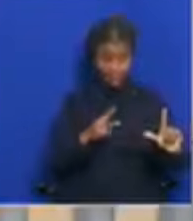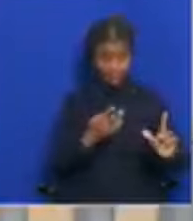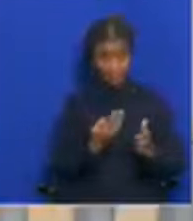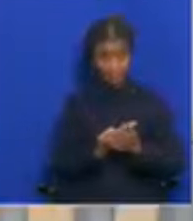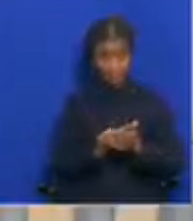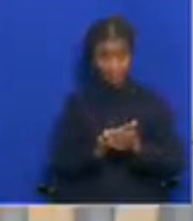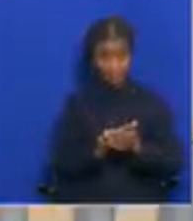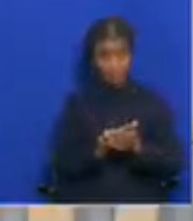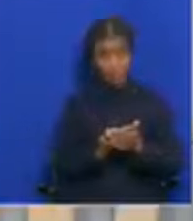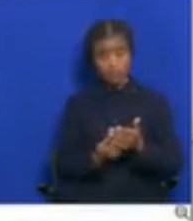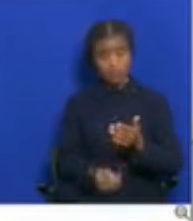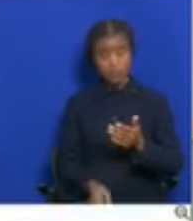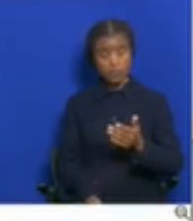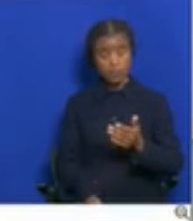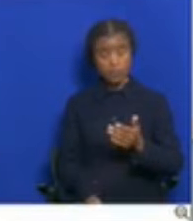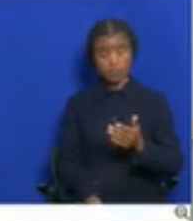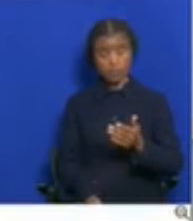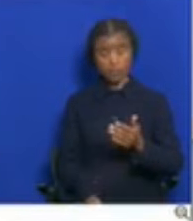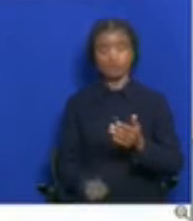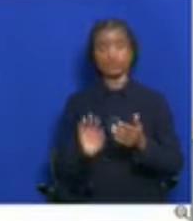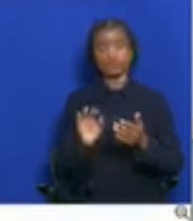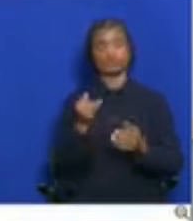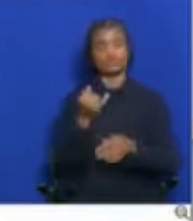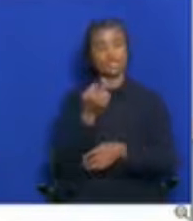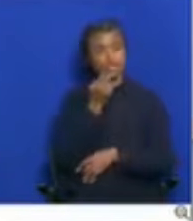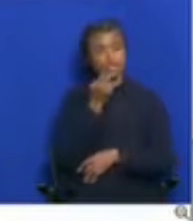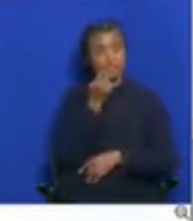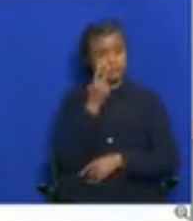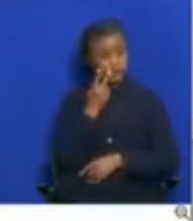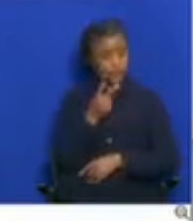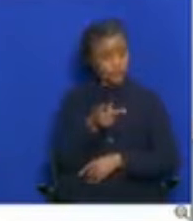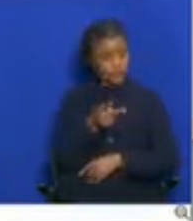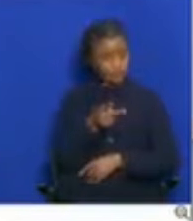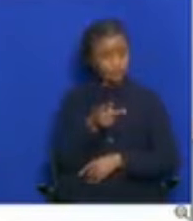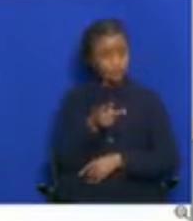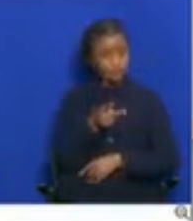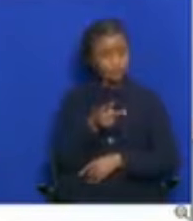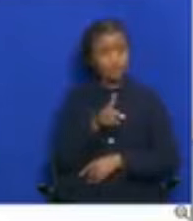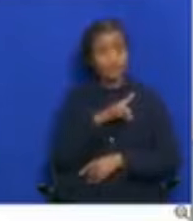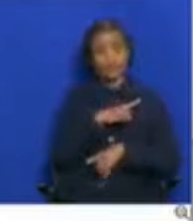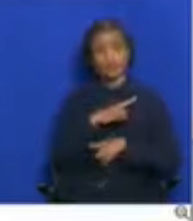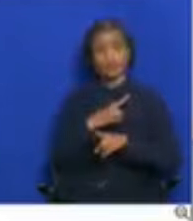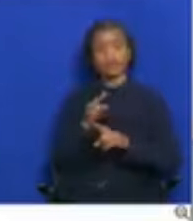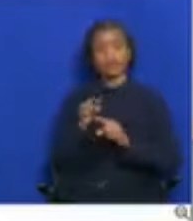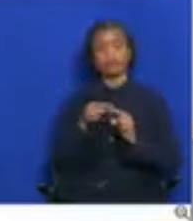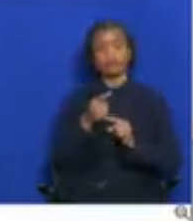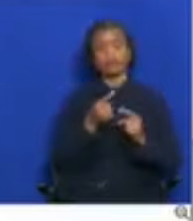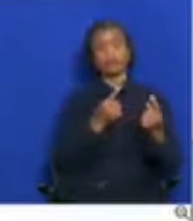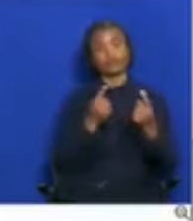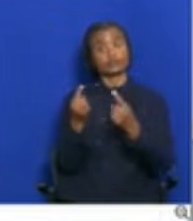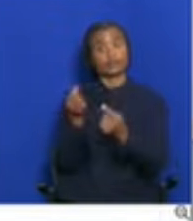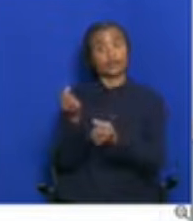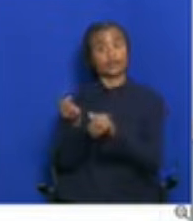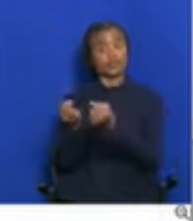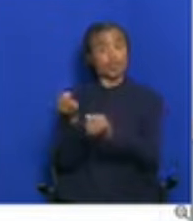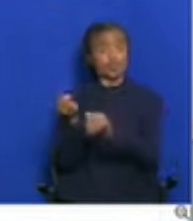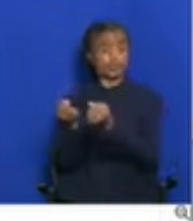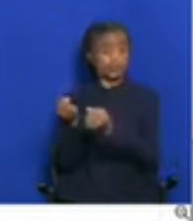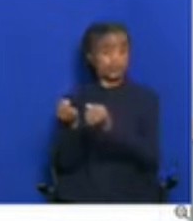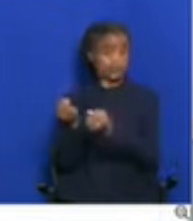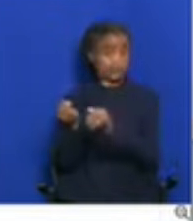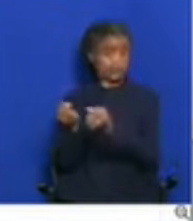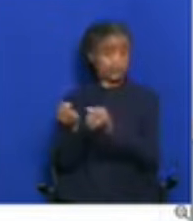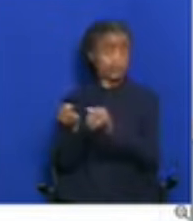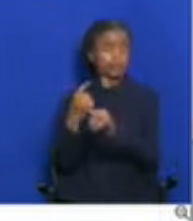And whilst you are looking, in any event with regard to a delegation to prosecute, as I understand it,